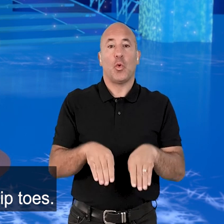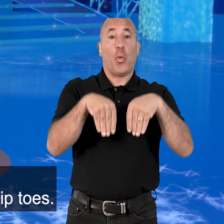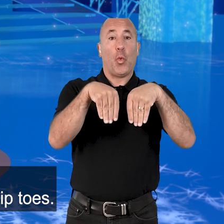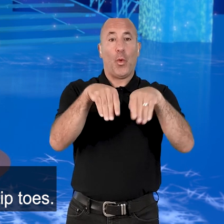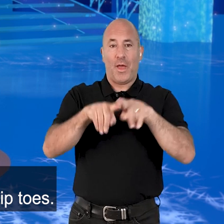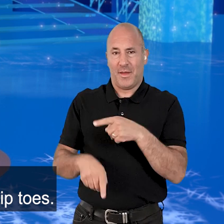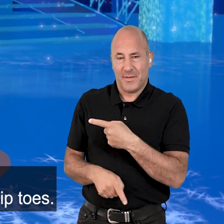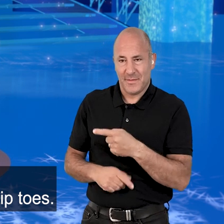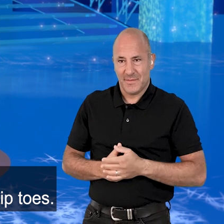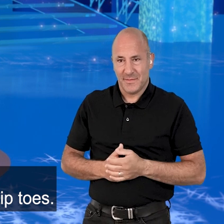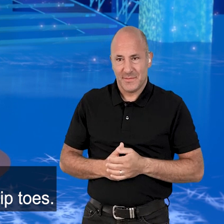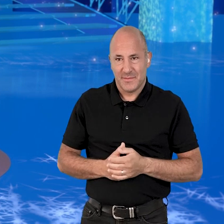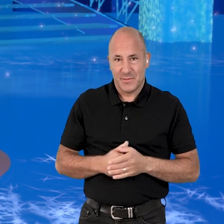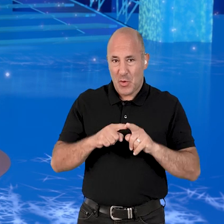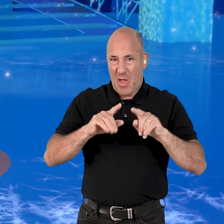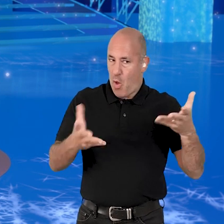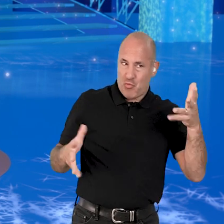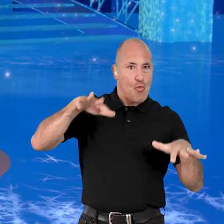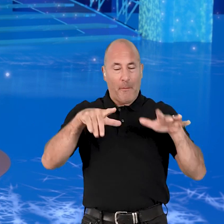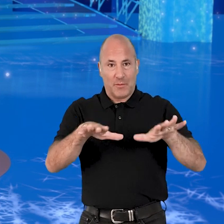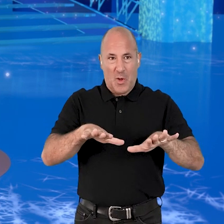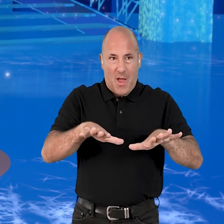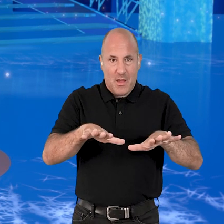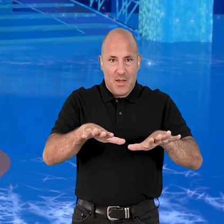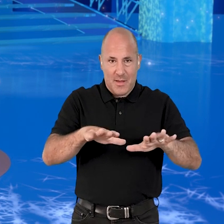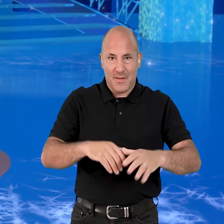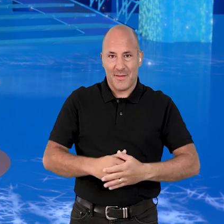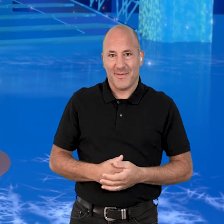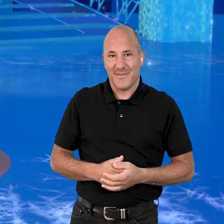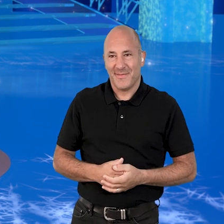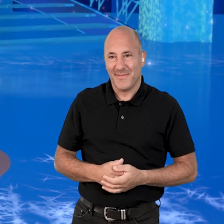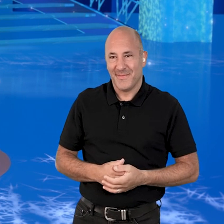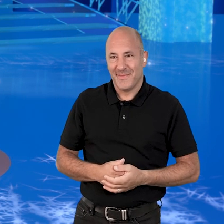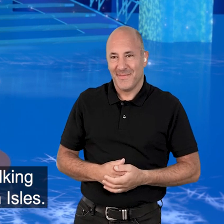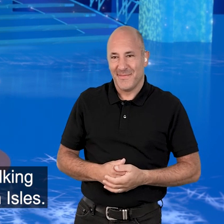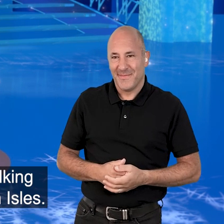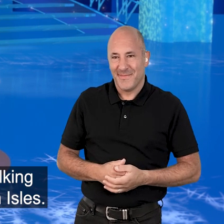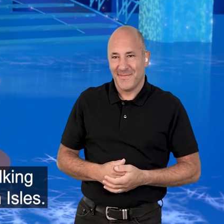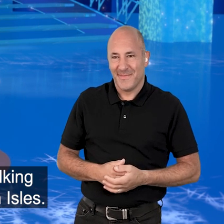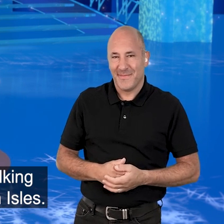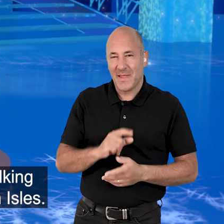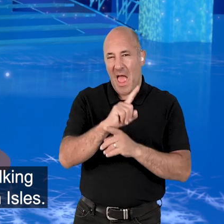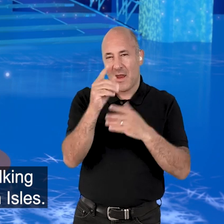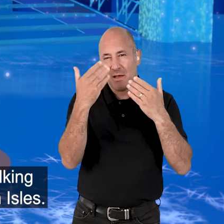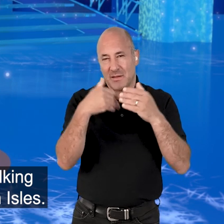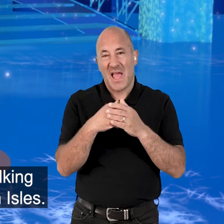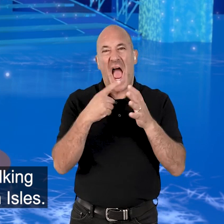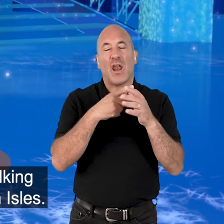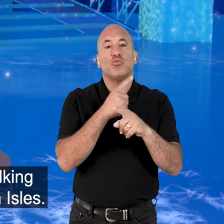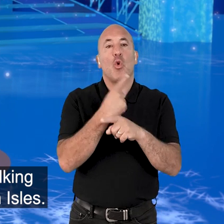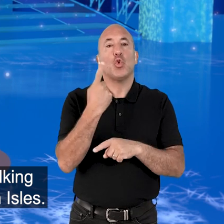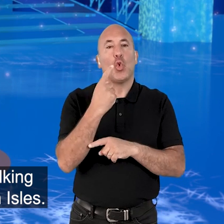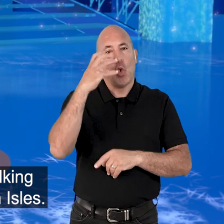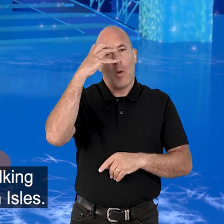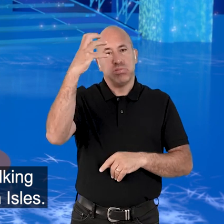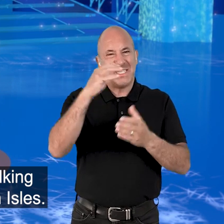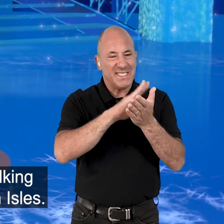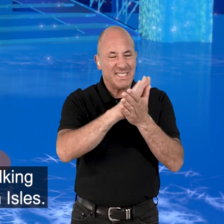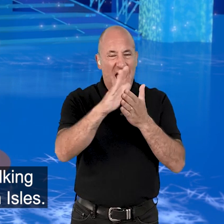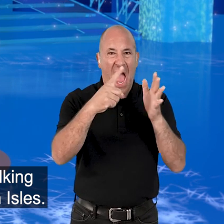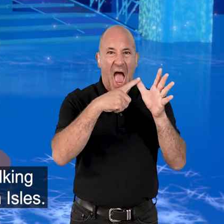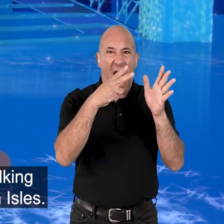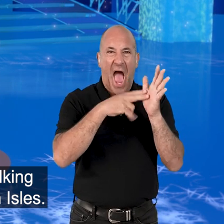tippy-tippy tiptoes, trying not to wobble. Later that night, Anna gets talking to